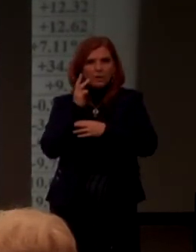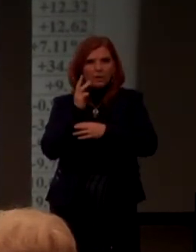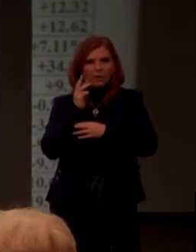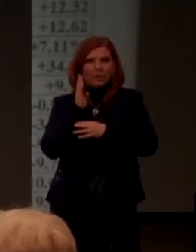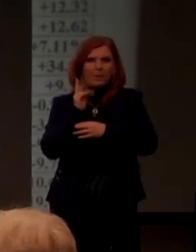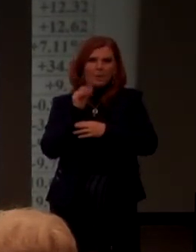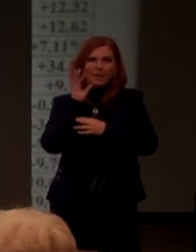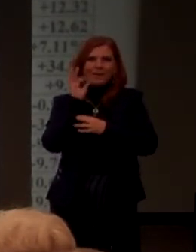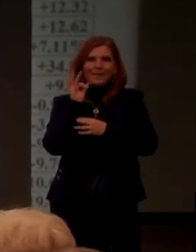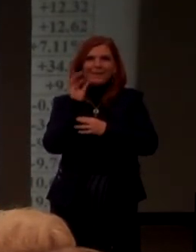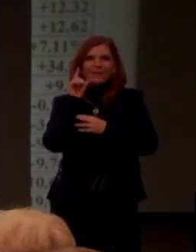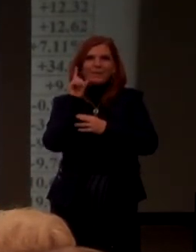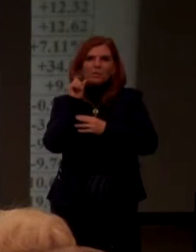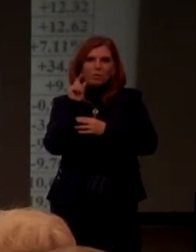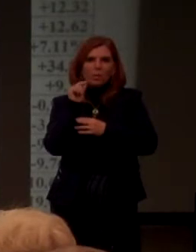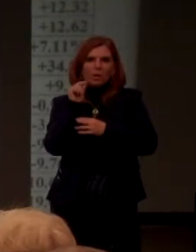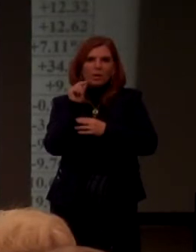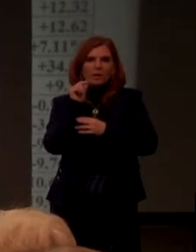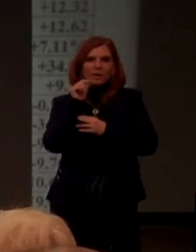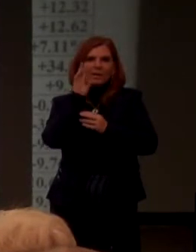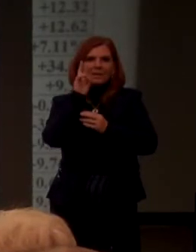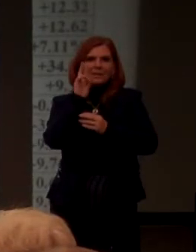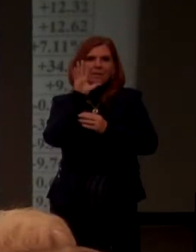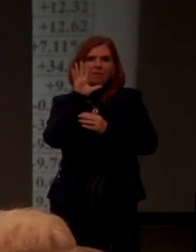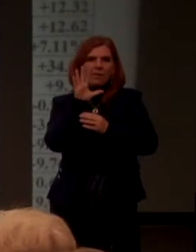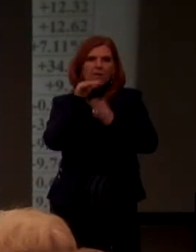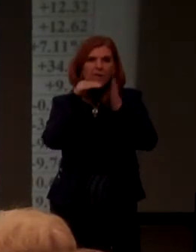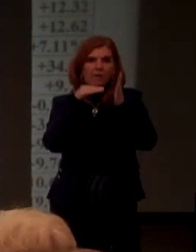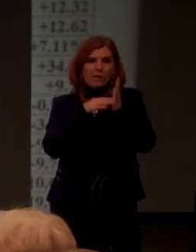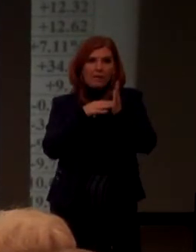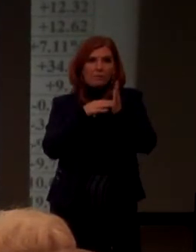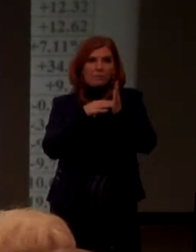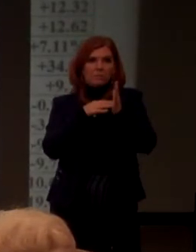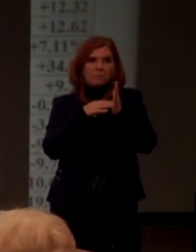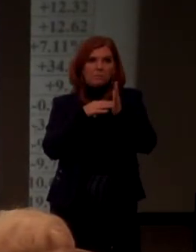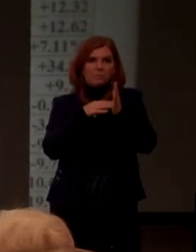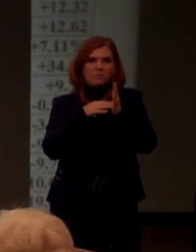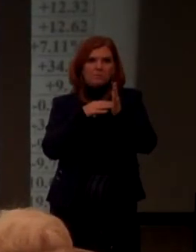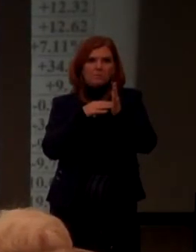by 1920 of 75,000.